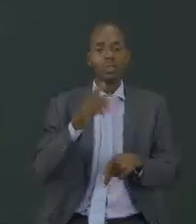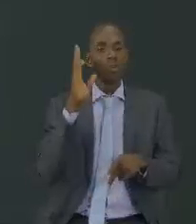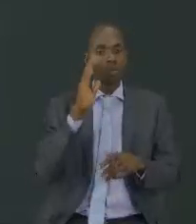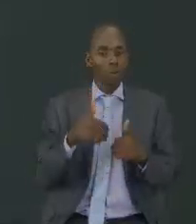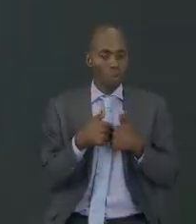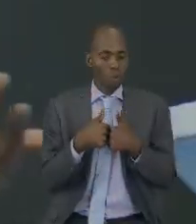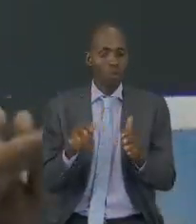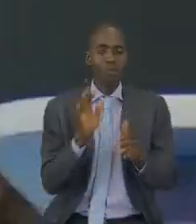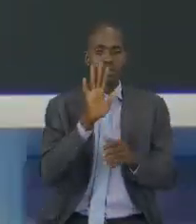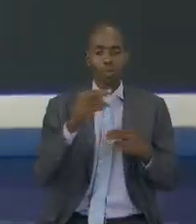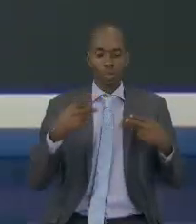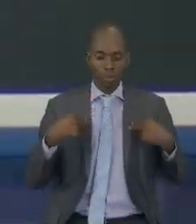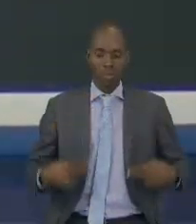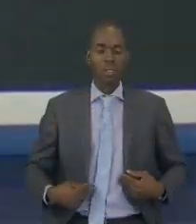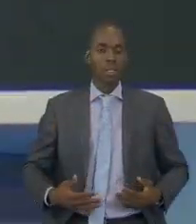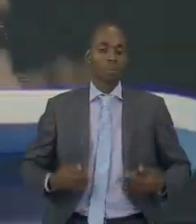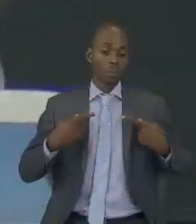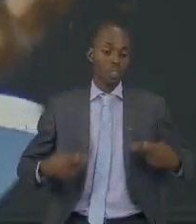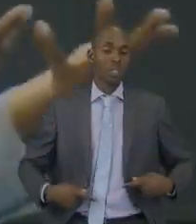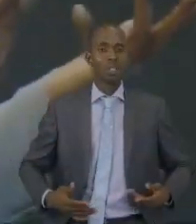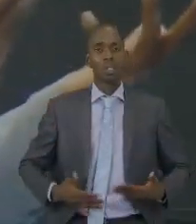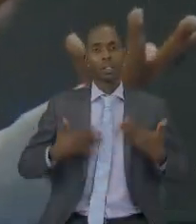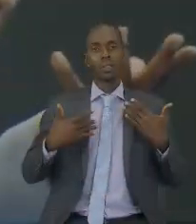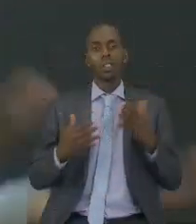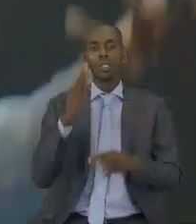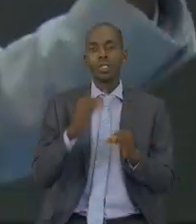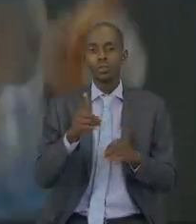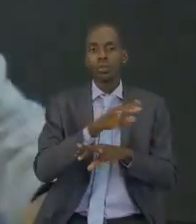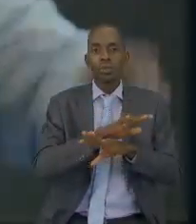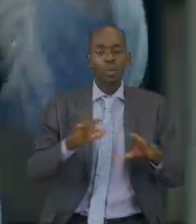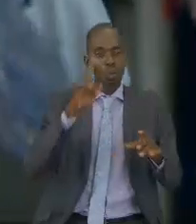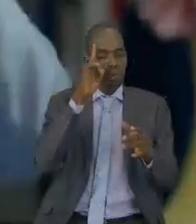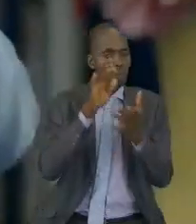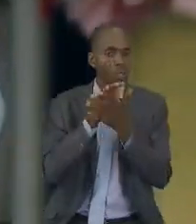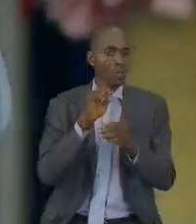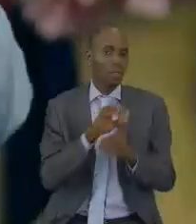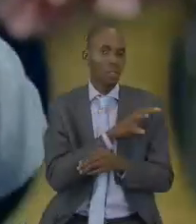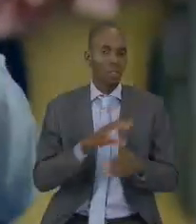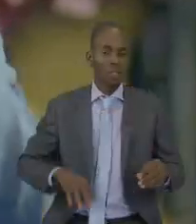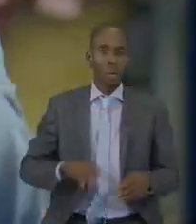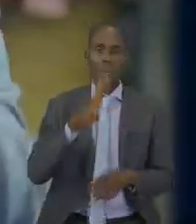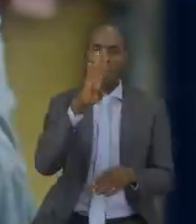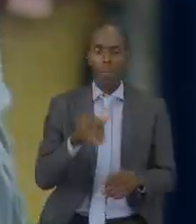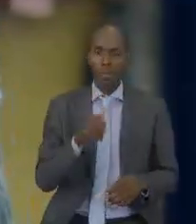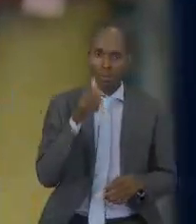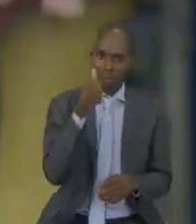physical life. If you don't believe in Christ, by yourself, you